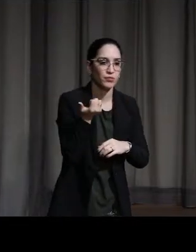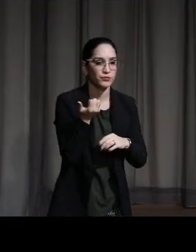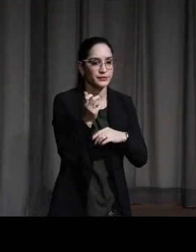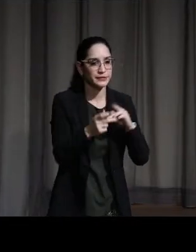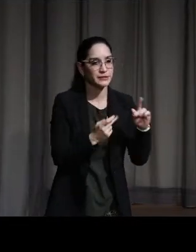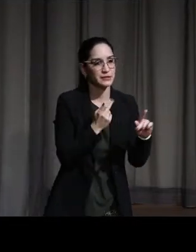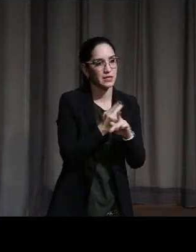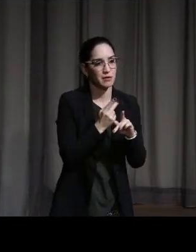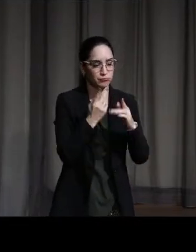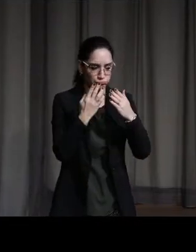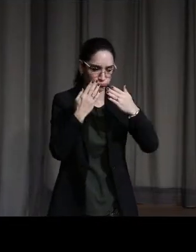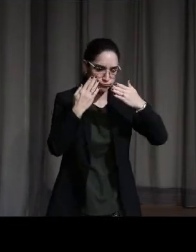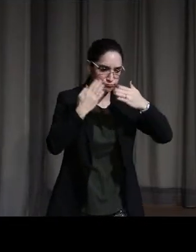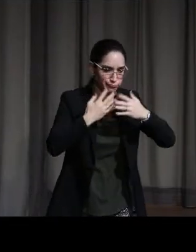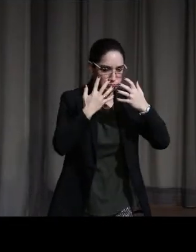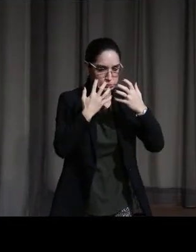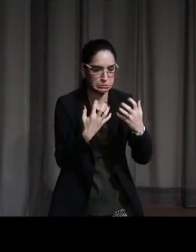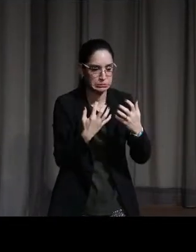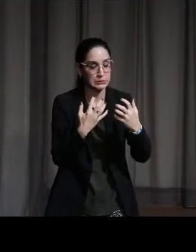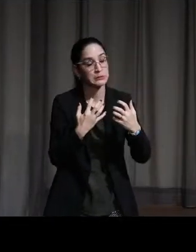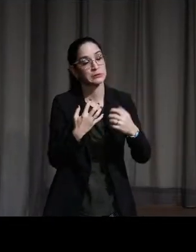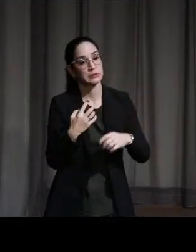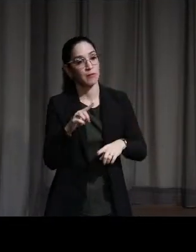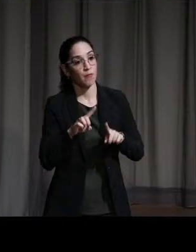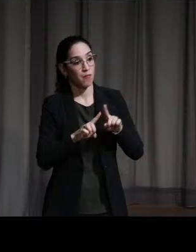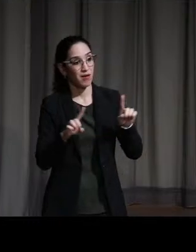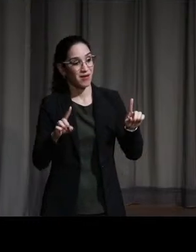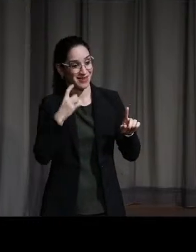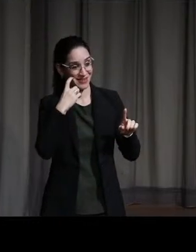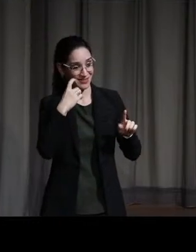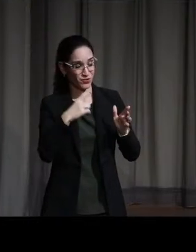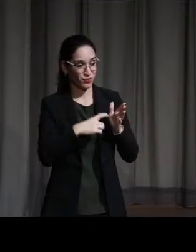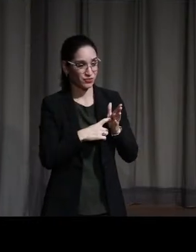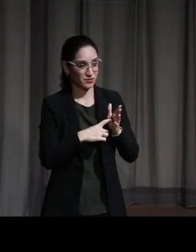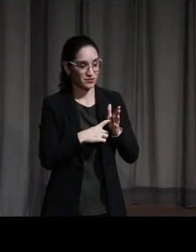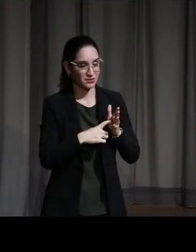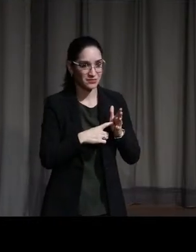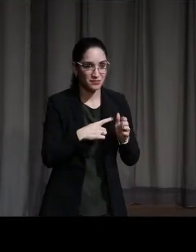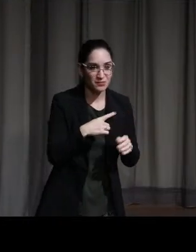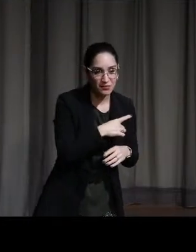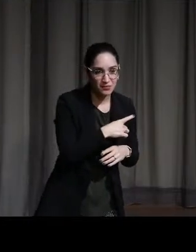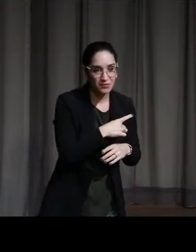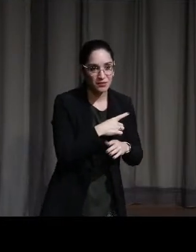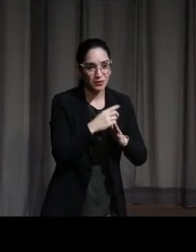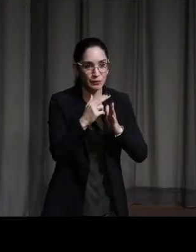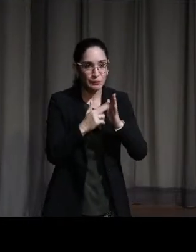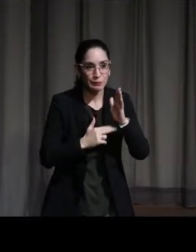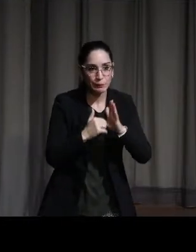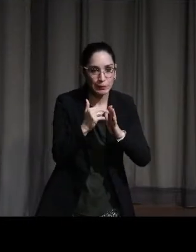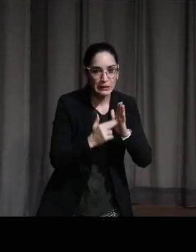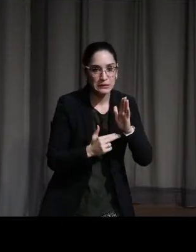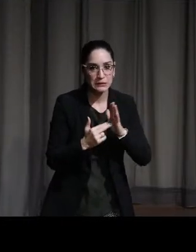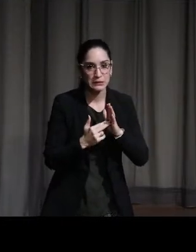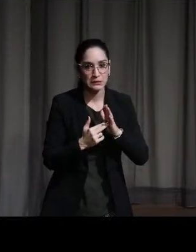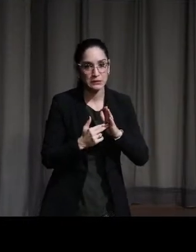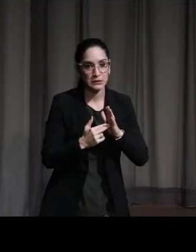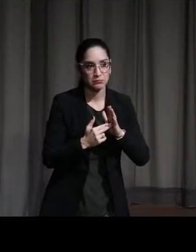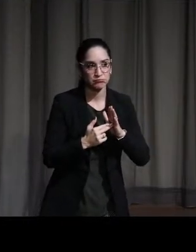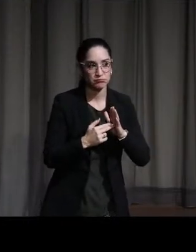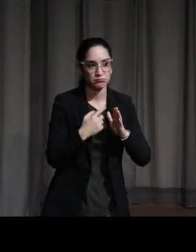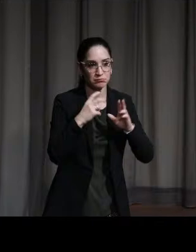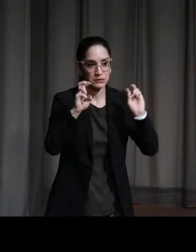almost sort of Damocles kind of a statement. And so when I see Mariano painting a painting titled Original